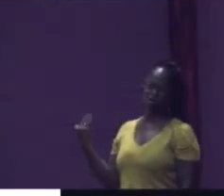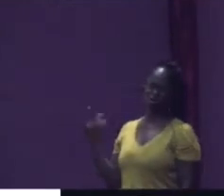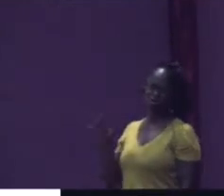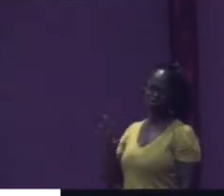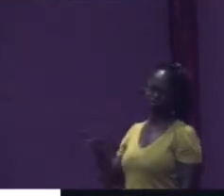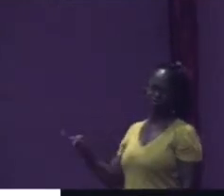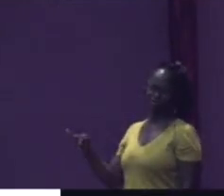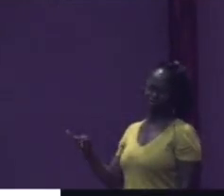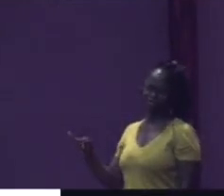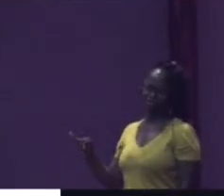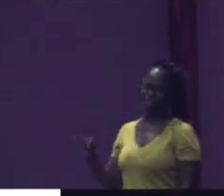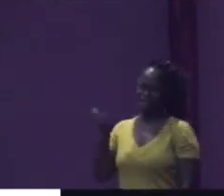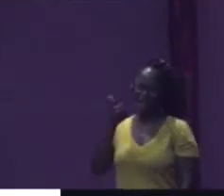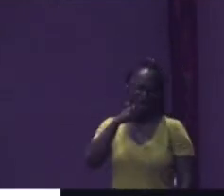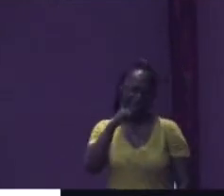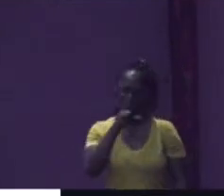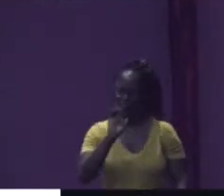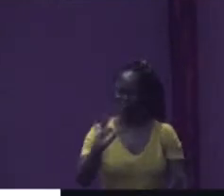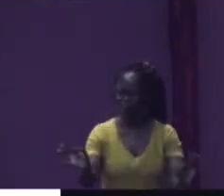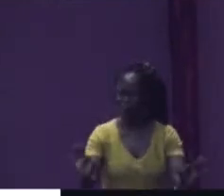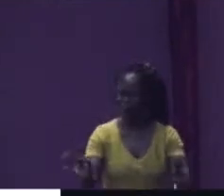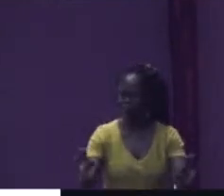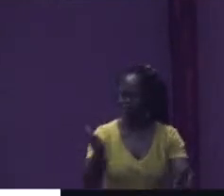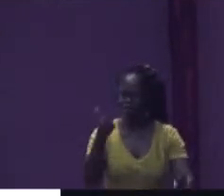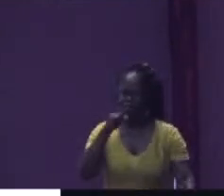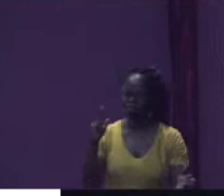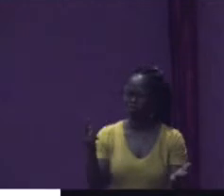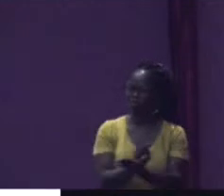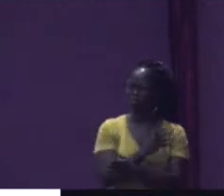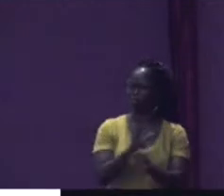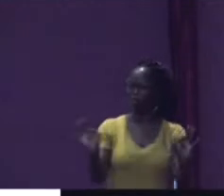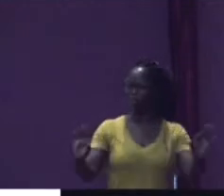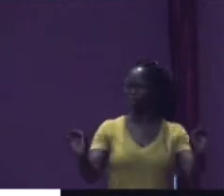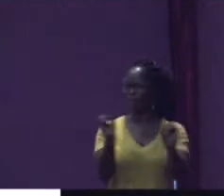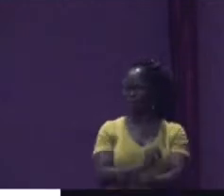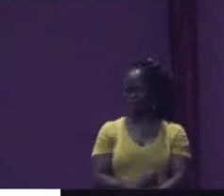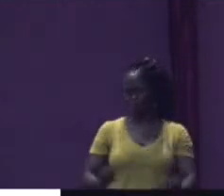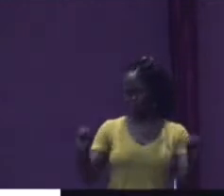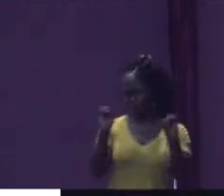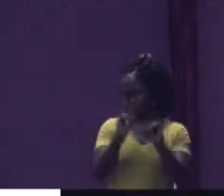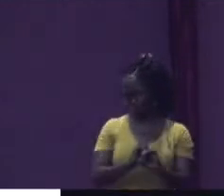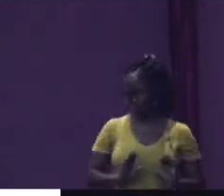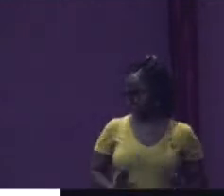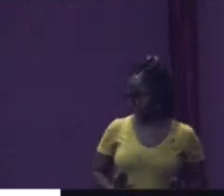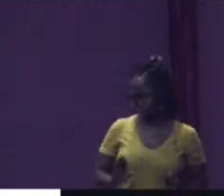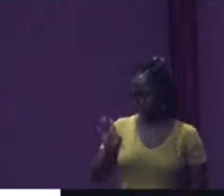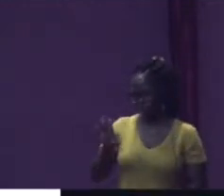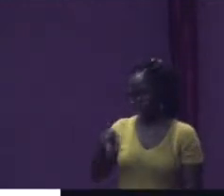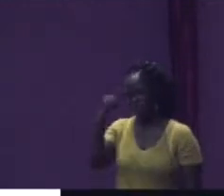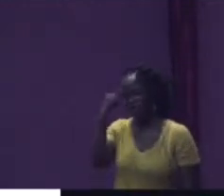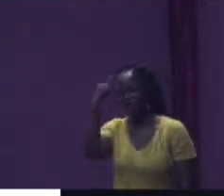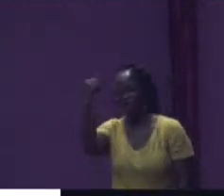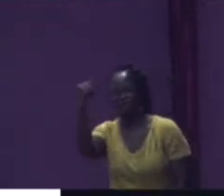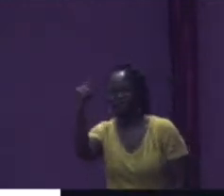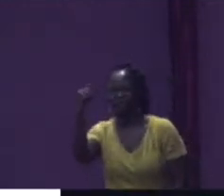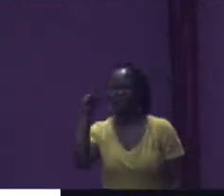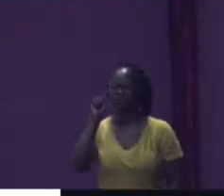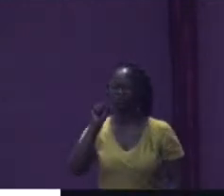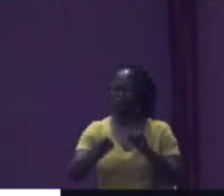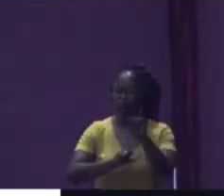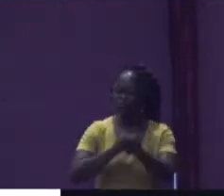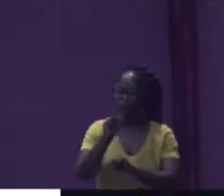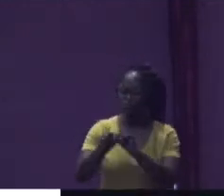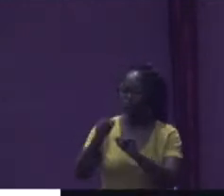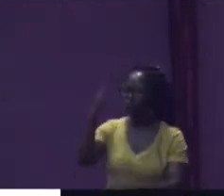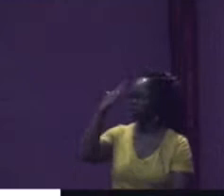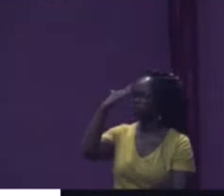that. So the whole sort of idea of it being a sacred calling wasn't